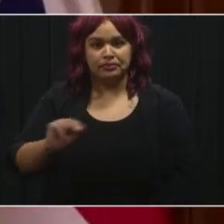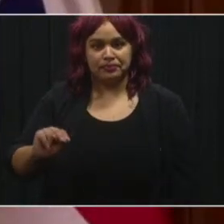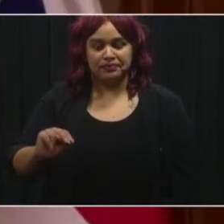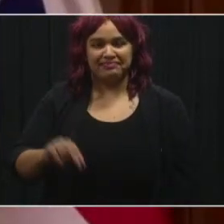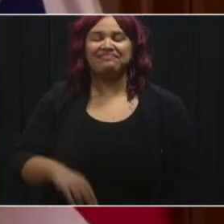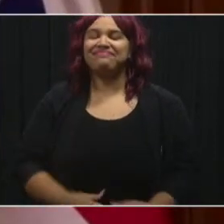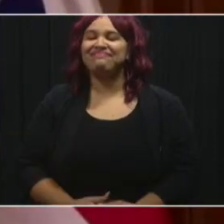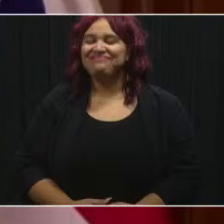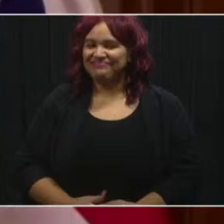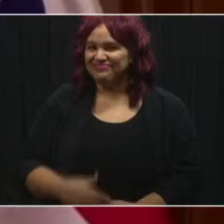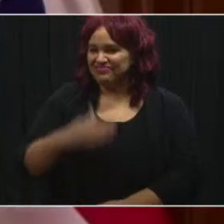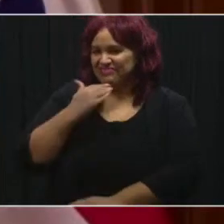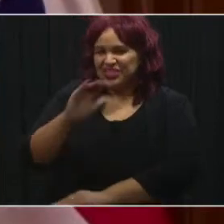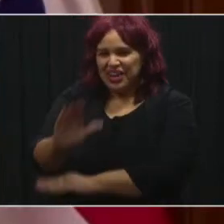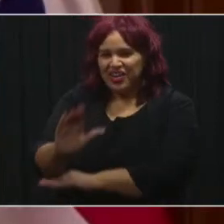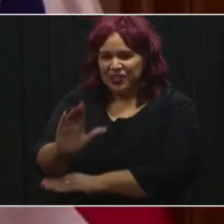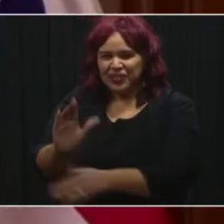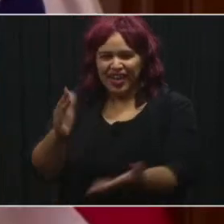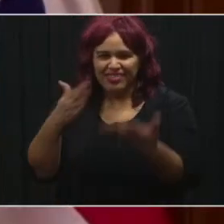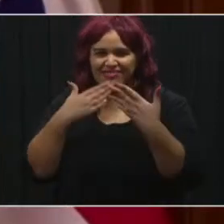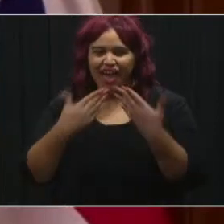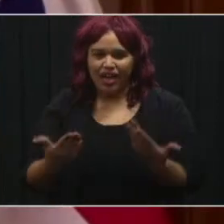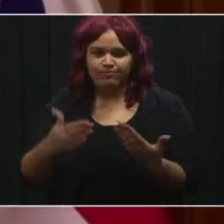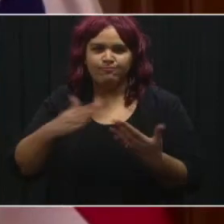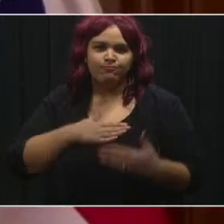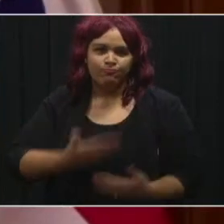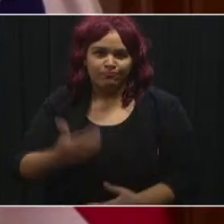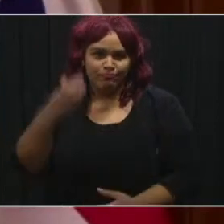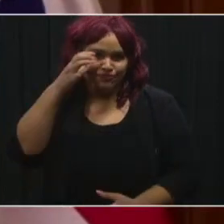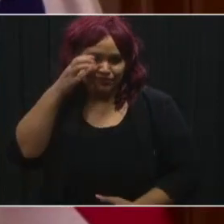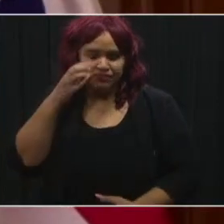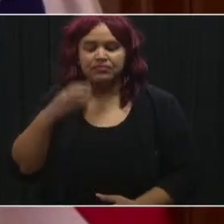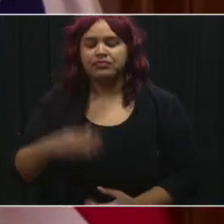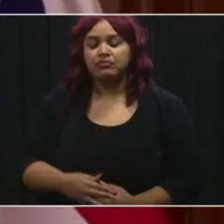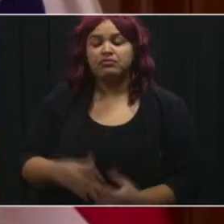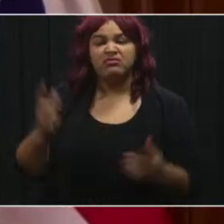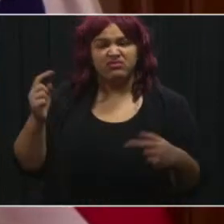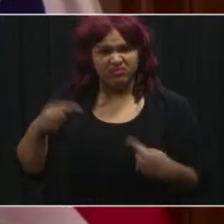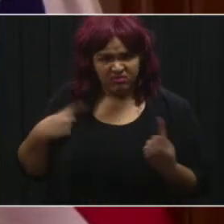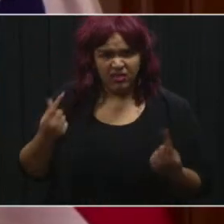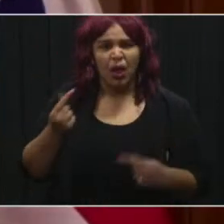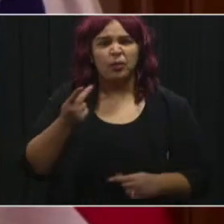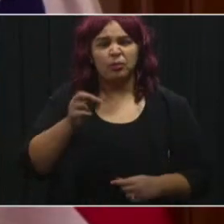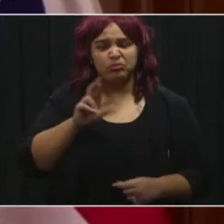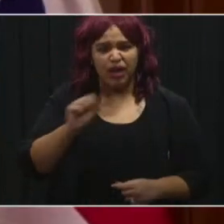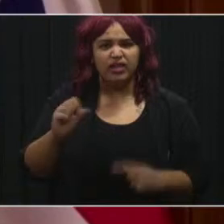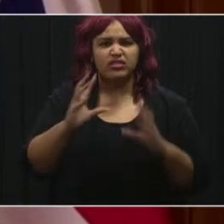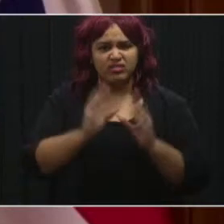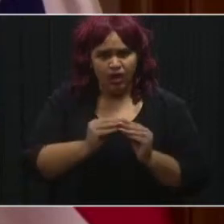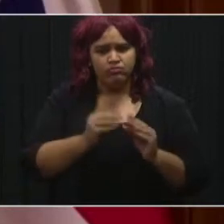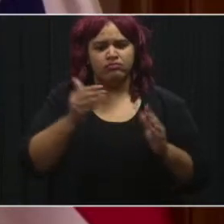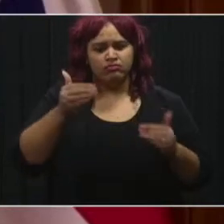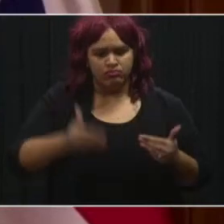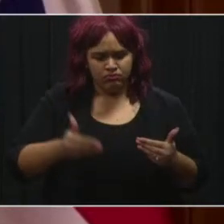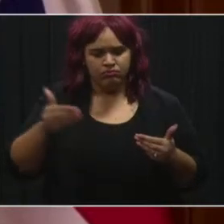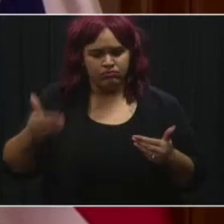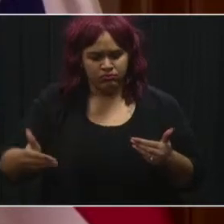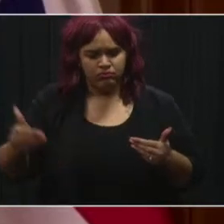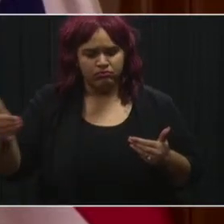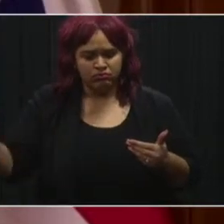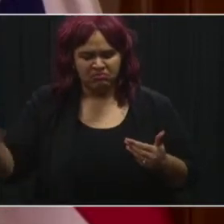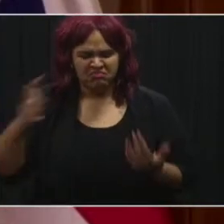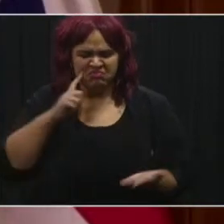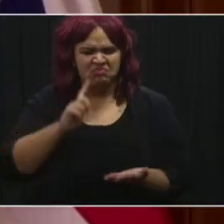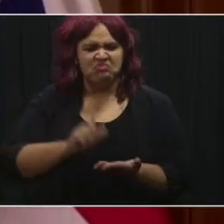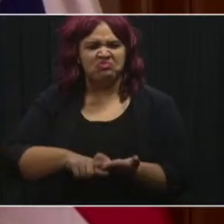Governor DeWine, and thanks for taking my question. Each time you have a news conference, we hear new COVID horror stories in medical facilities from across the